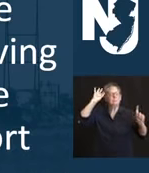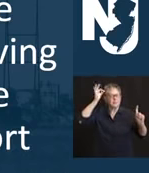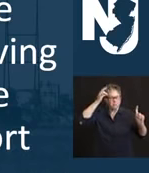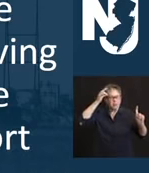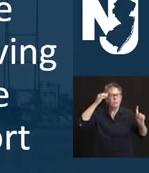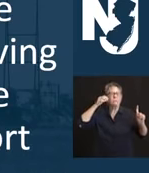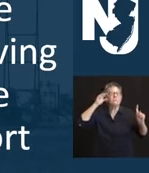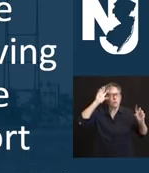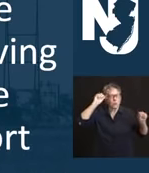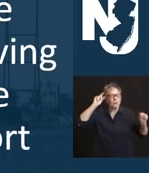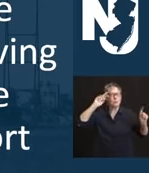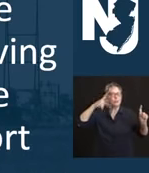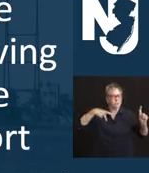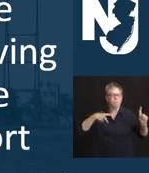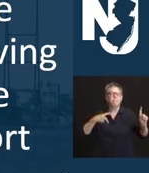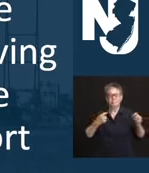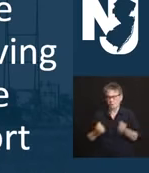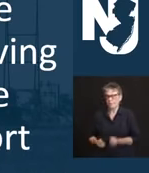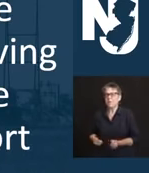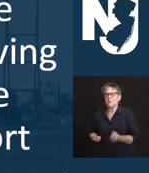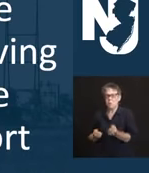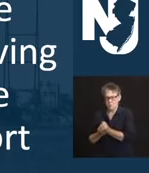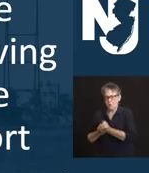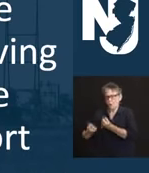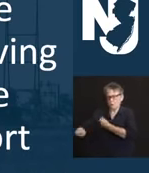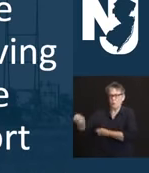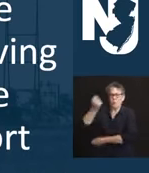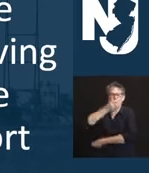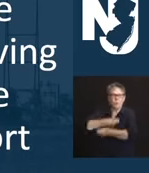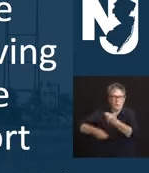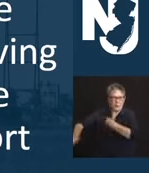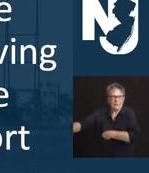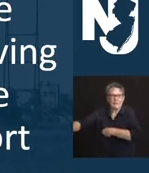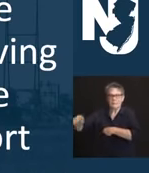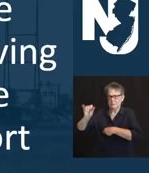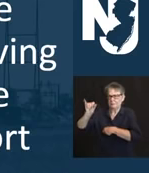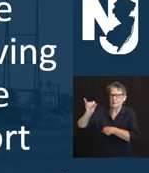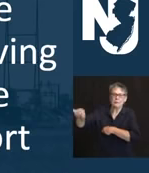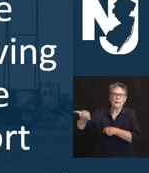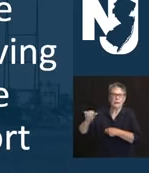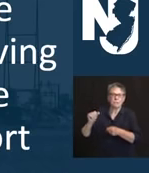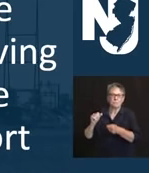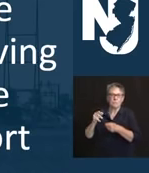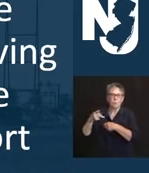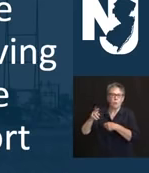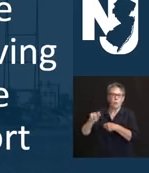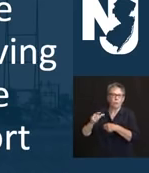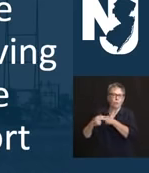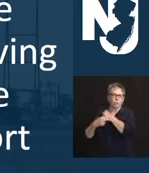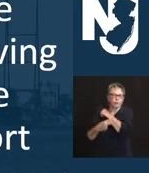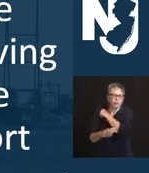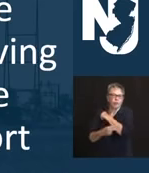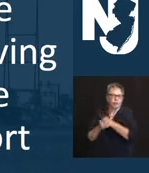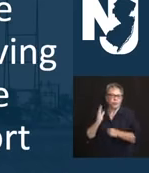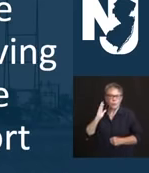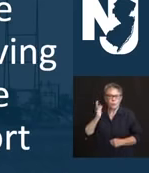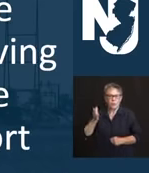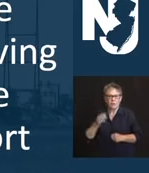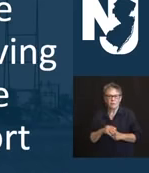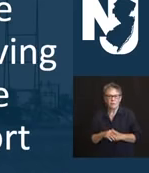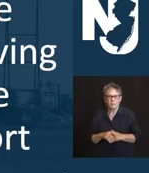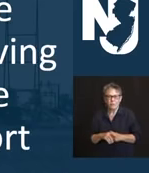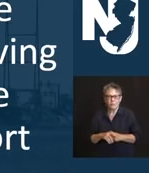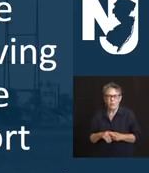alongside our tremendous congressional delegation, has made the replacement of the bulky and obsolete century-old Portal Bridge a